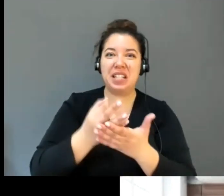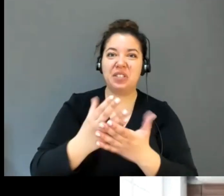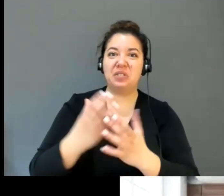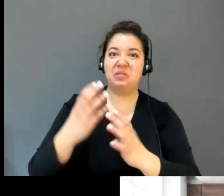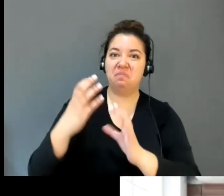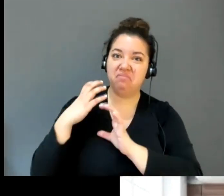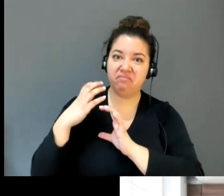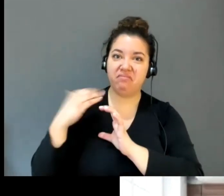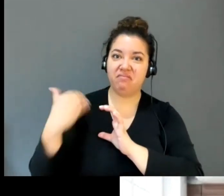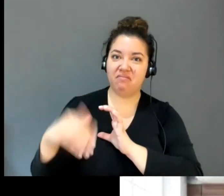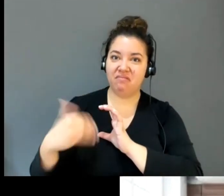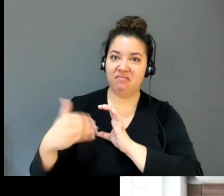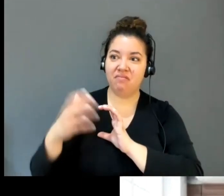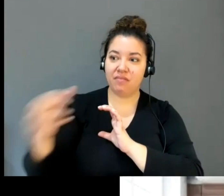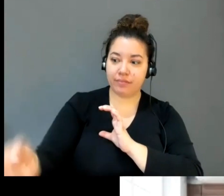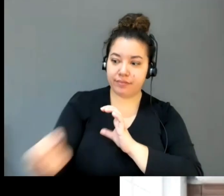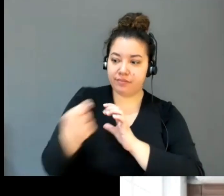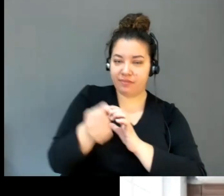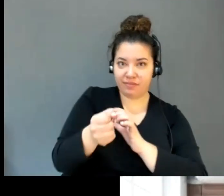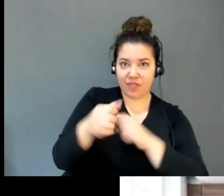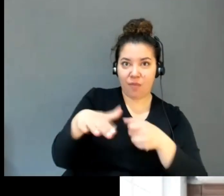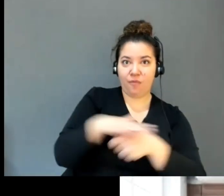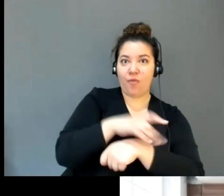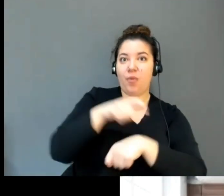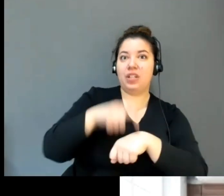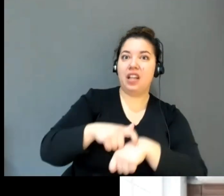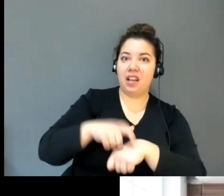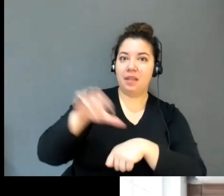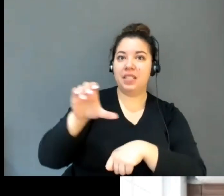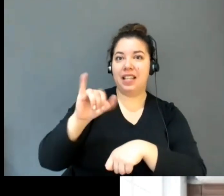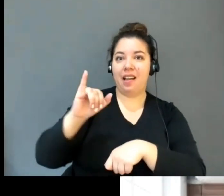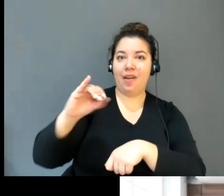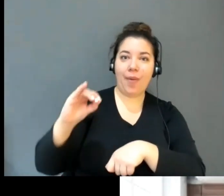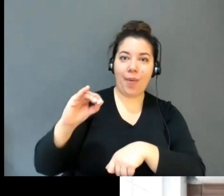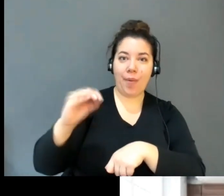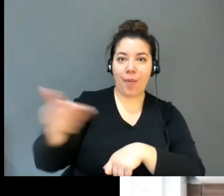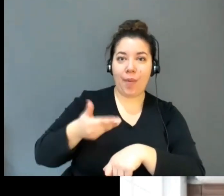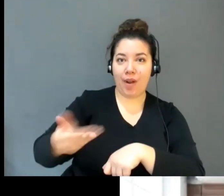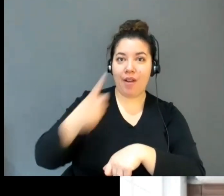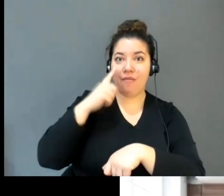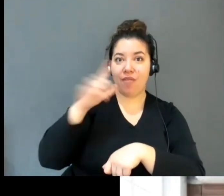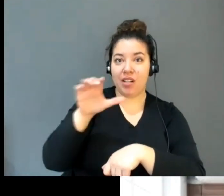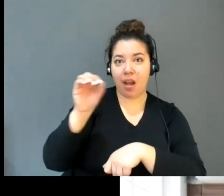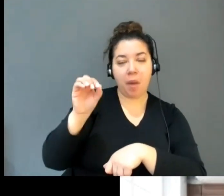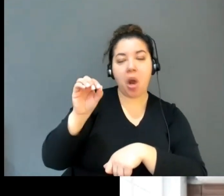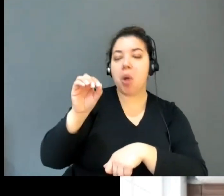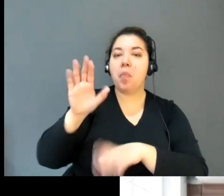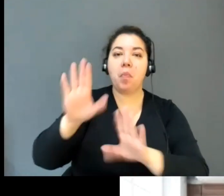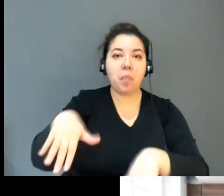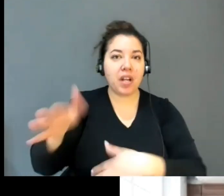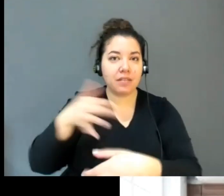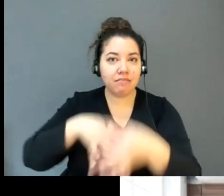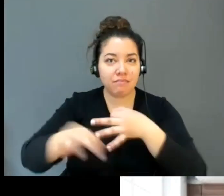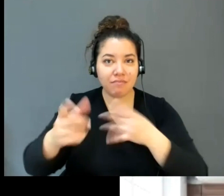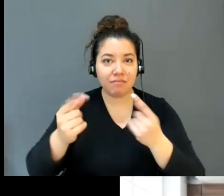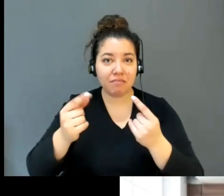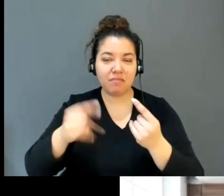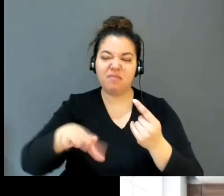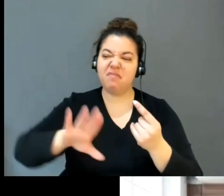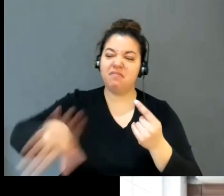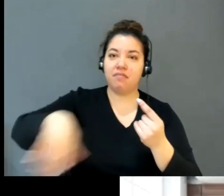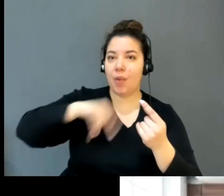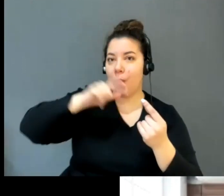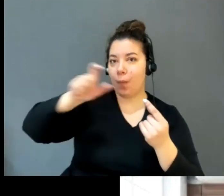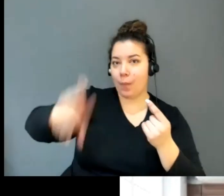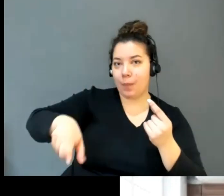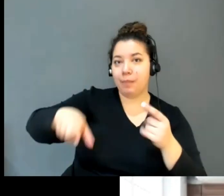of employing a full-time CIO person for your company, our company allows for clients to actually come in and